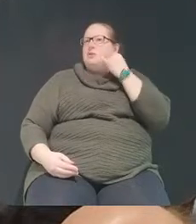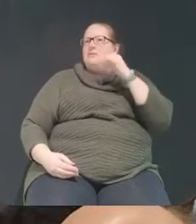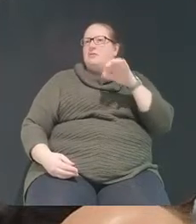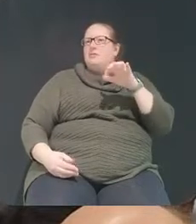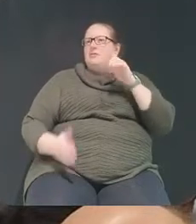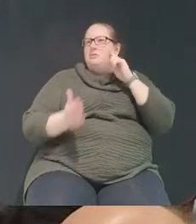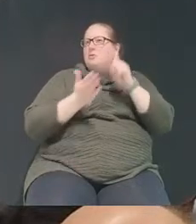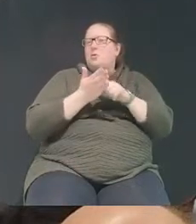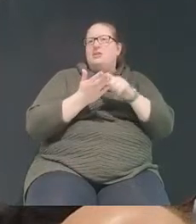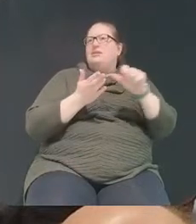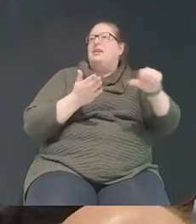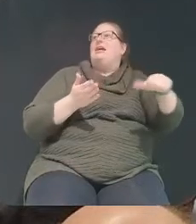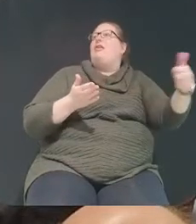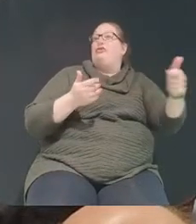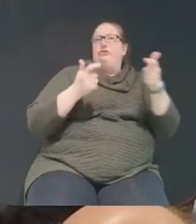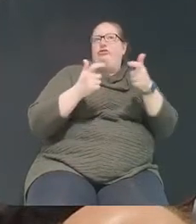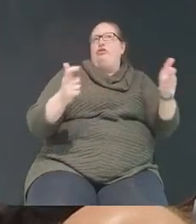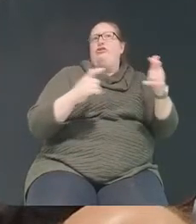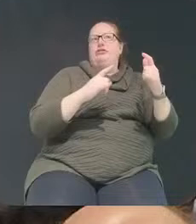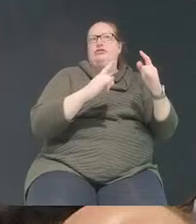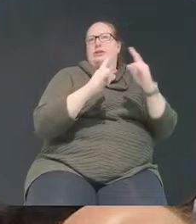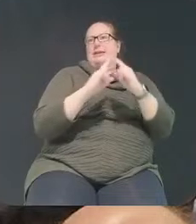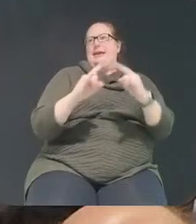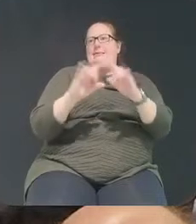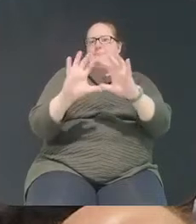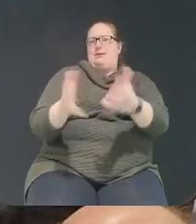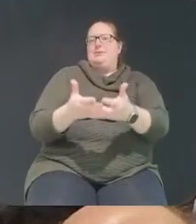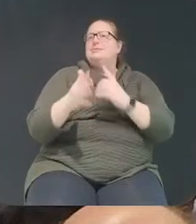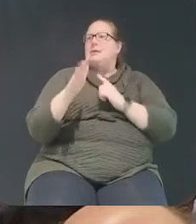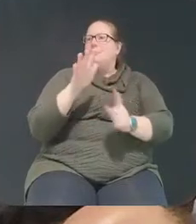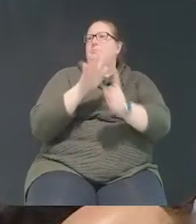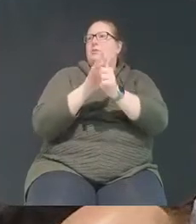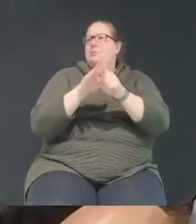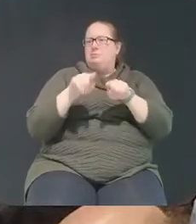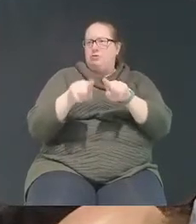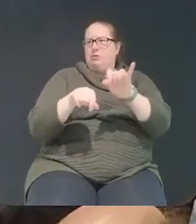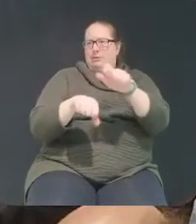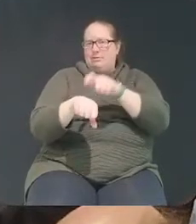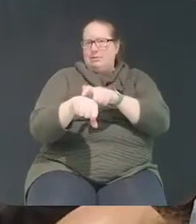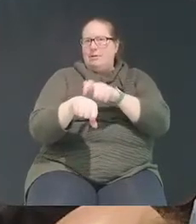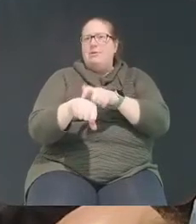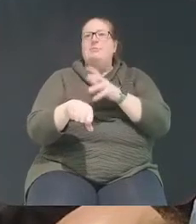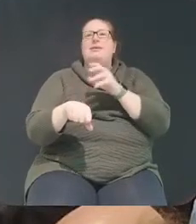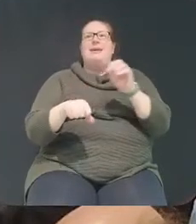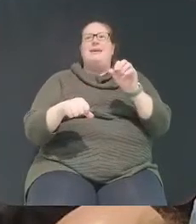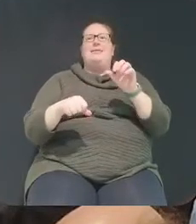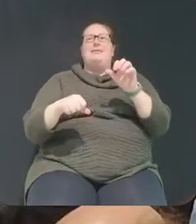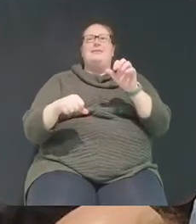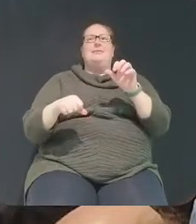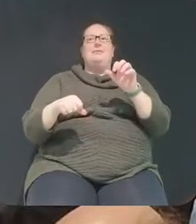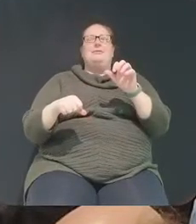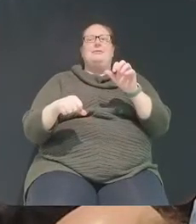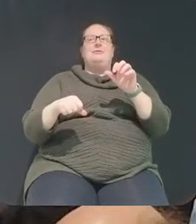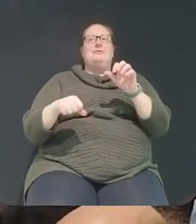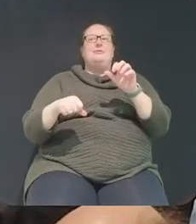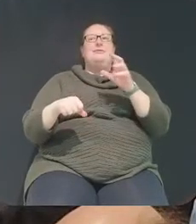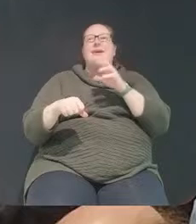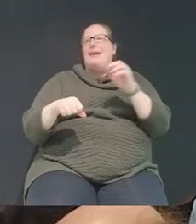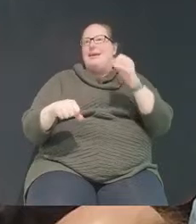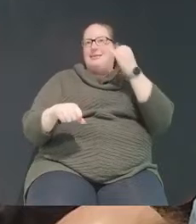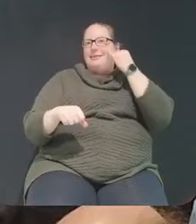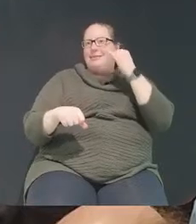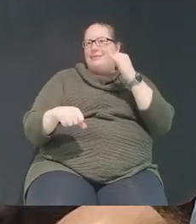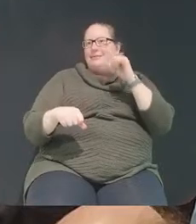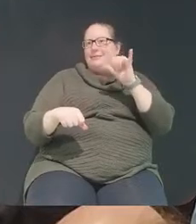if you came across notice of any other large encampments that had popped up during that time, and what kind of the told you anything